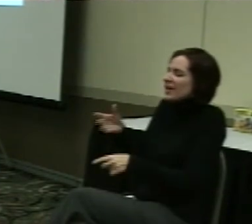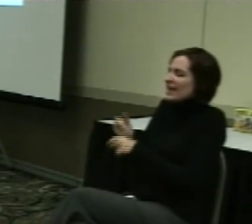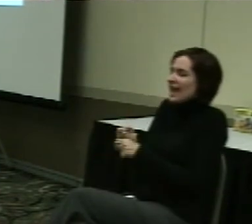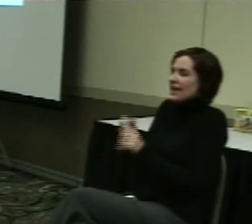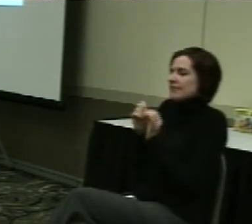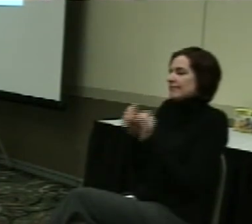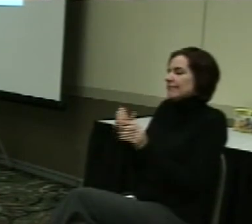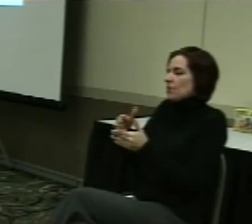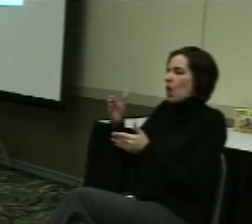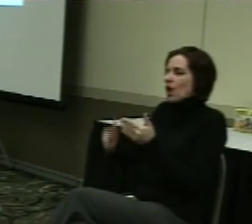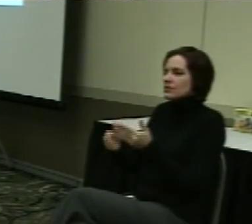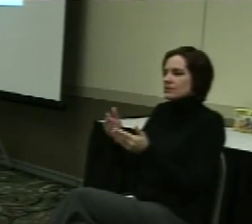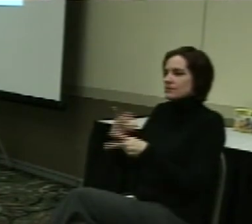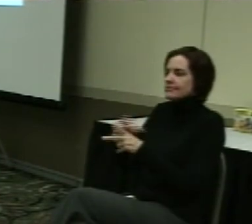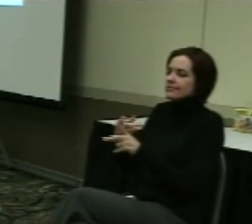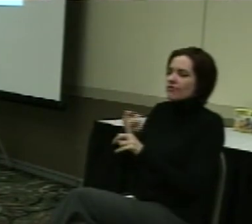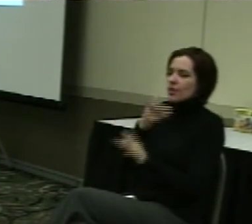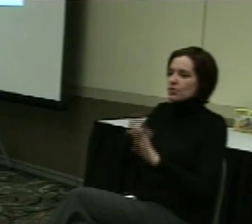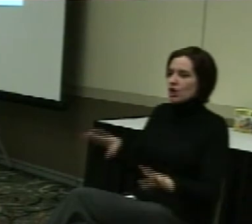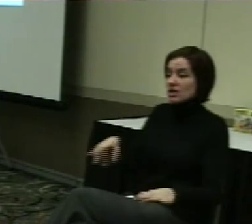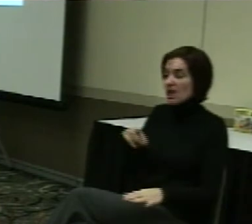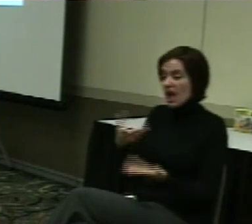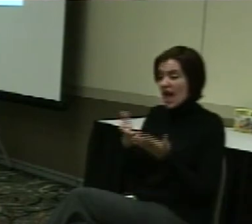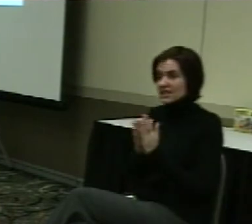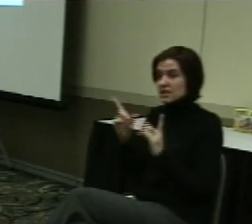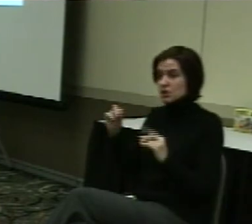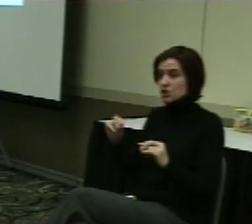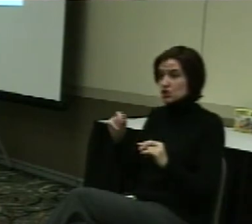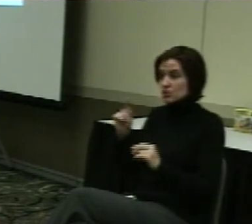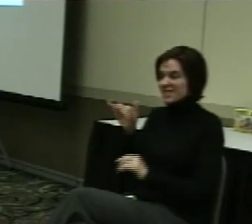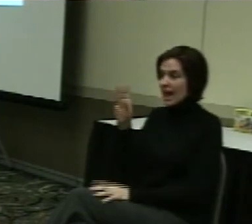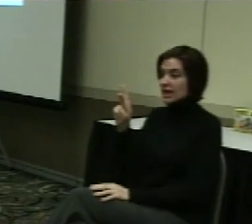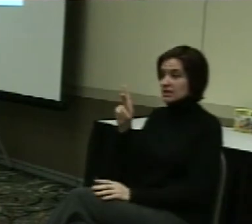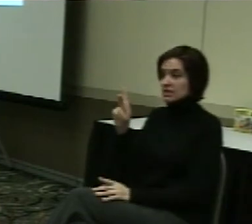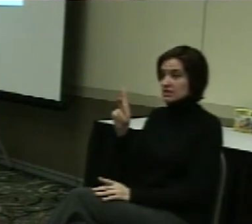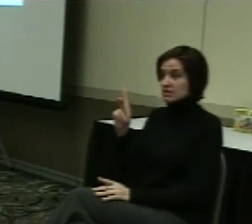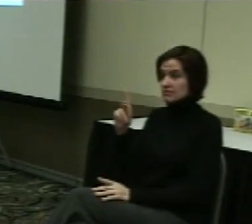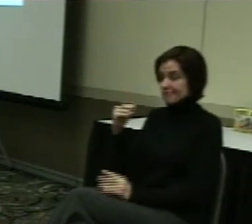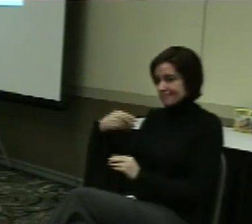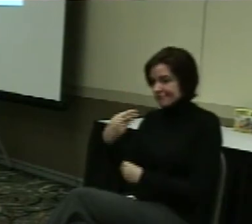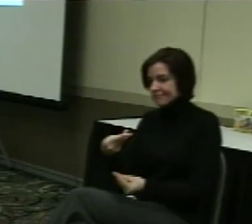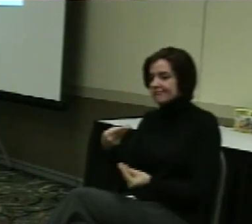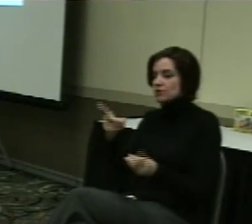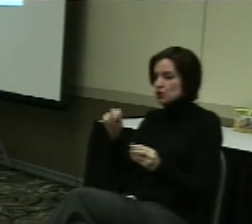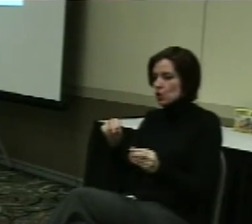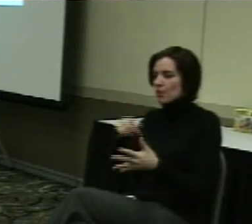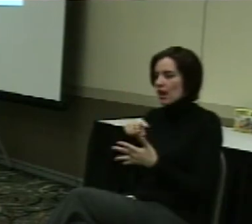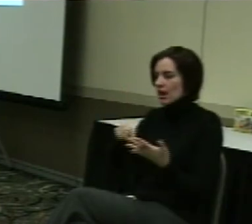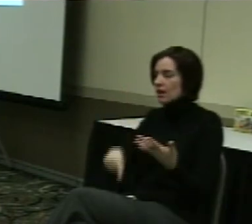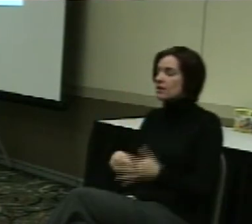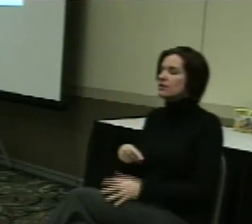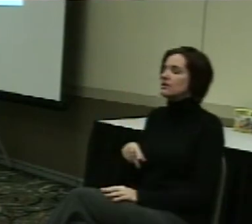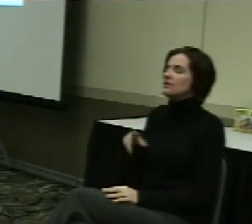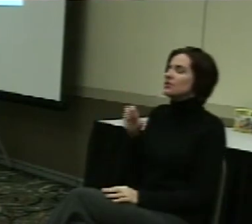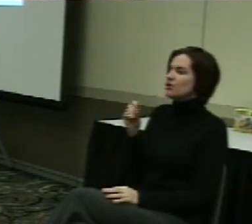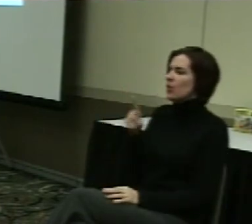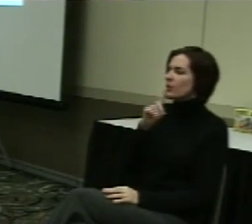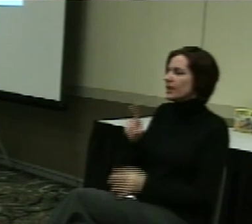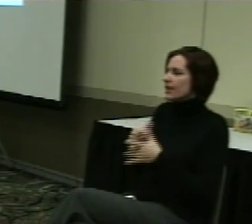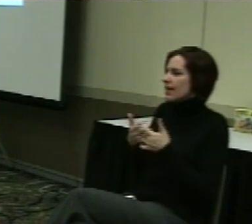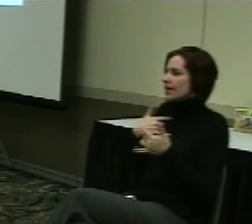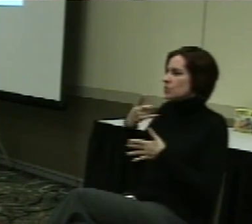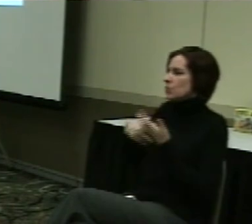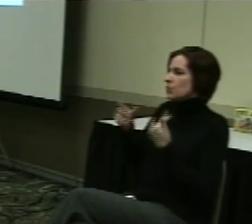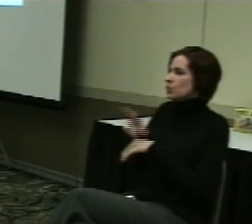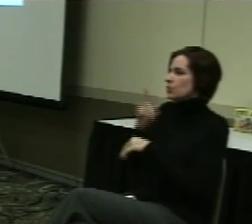if she's the children, you know, she's asking them to do tasks. So it's a matter of what is it that you're going to